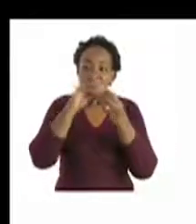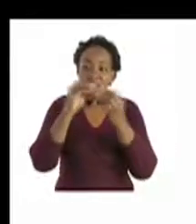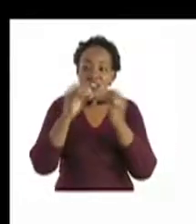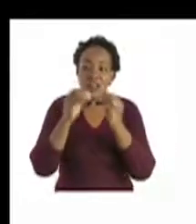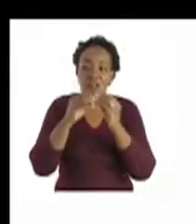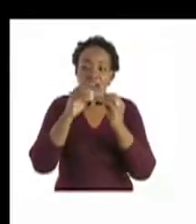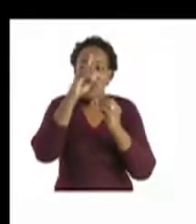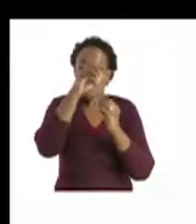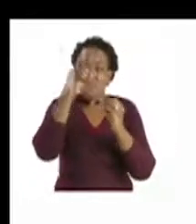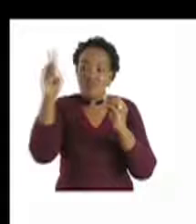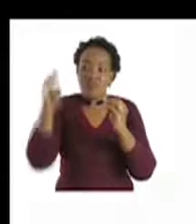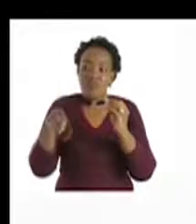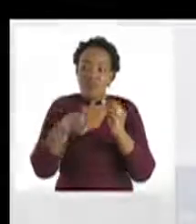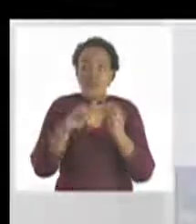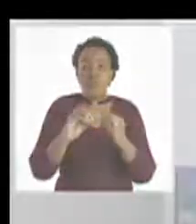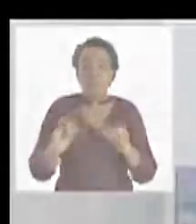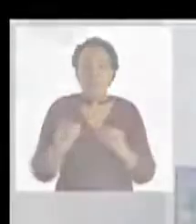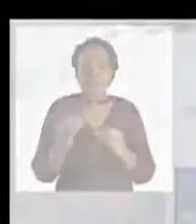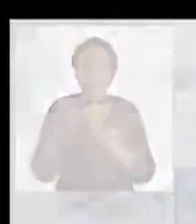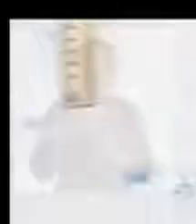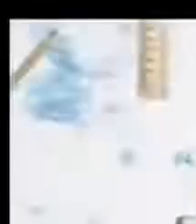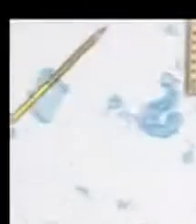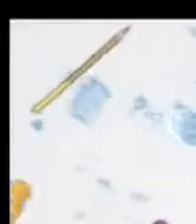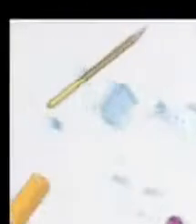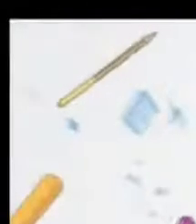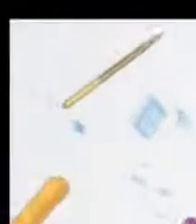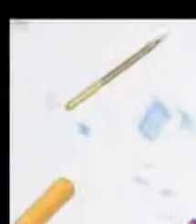sides. Thank you very much.